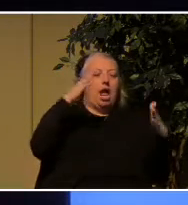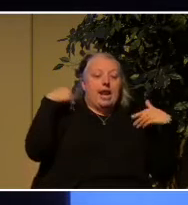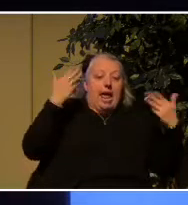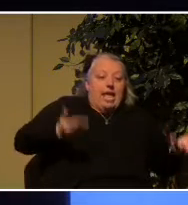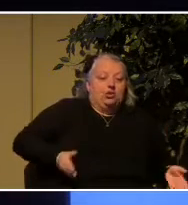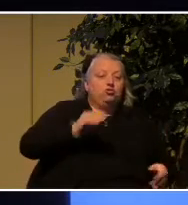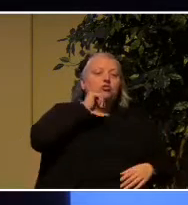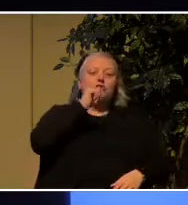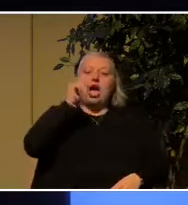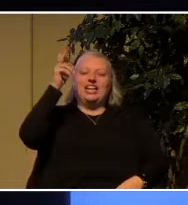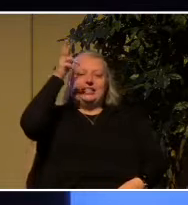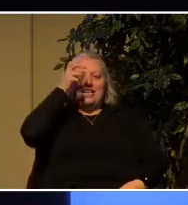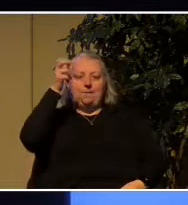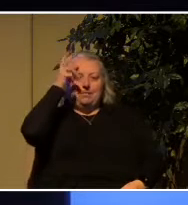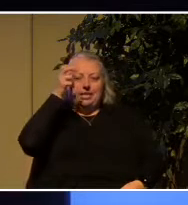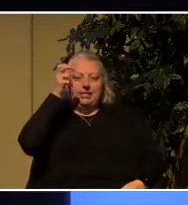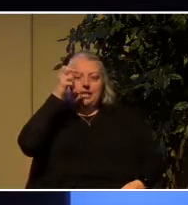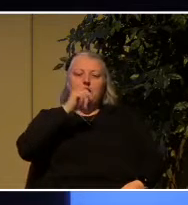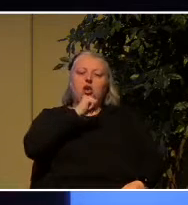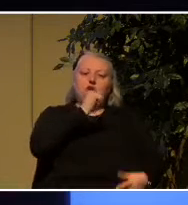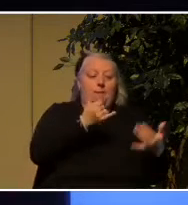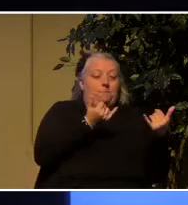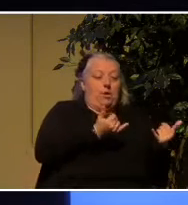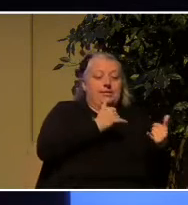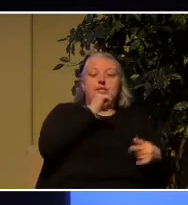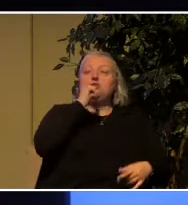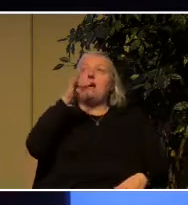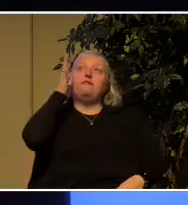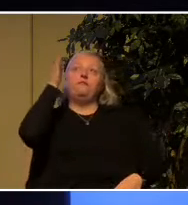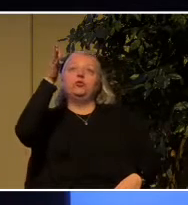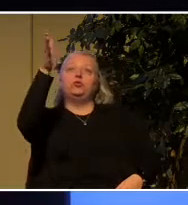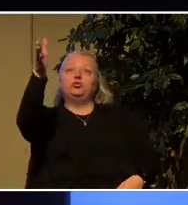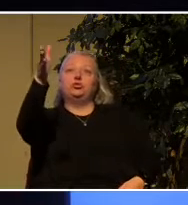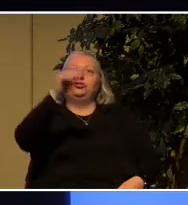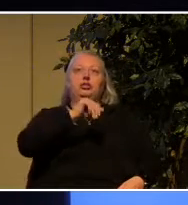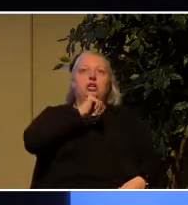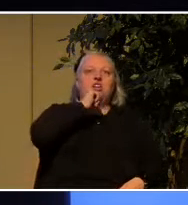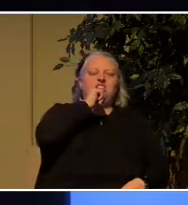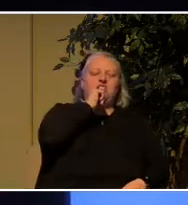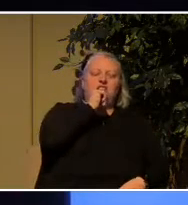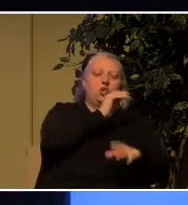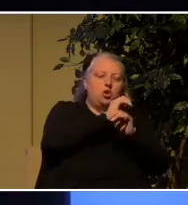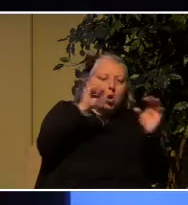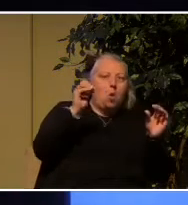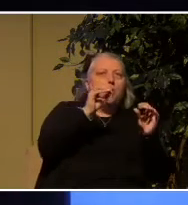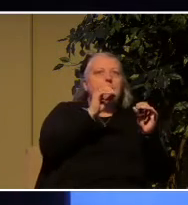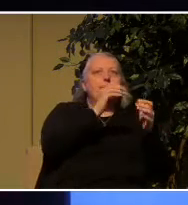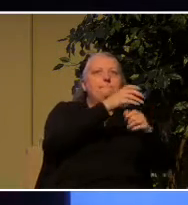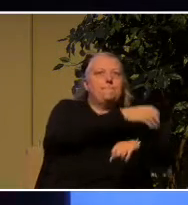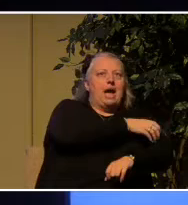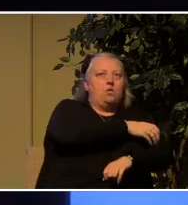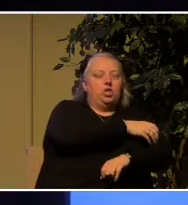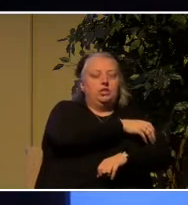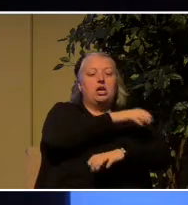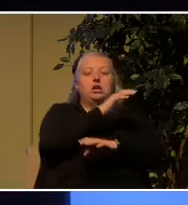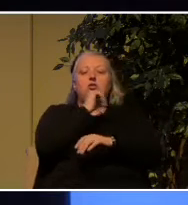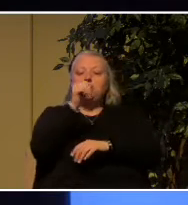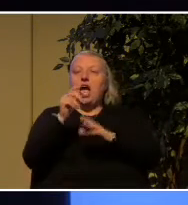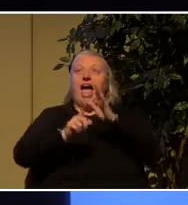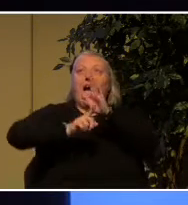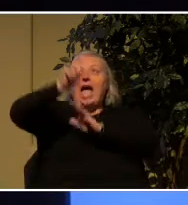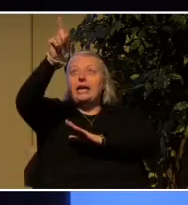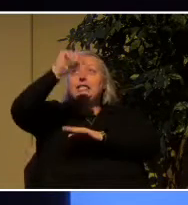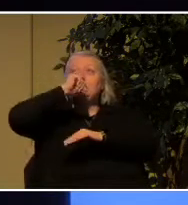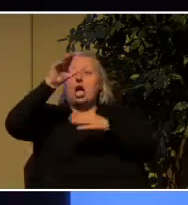nor demons neither the present nor the future nor any powers neither height nor depth